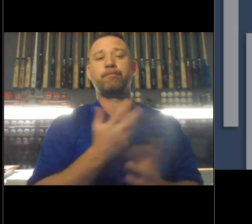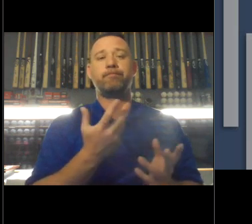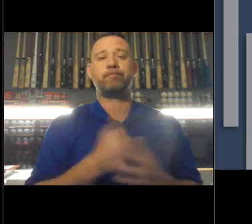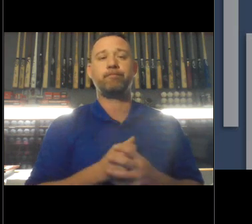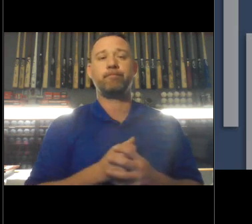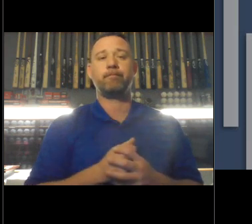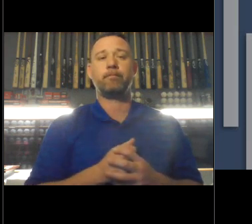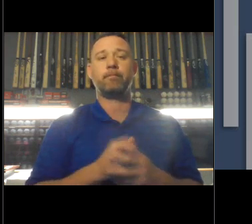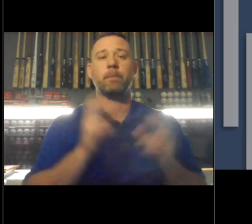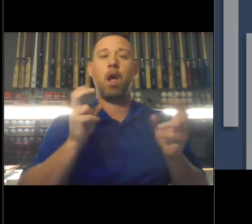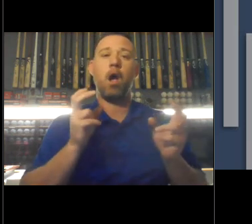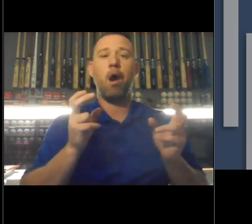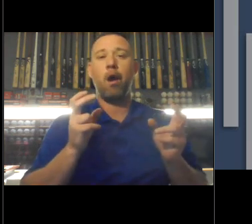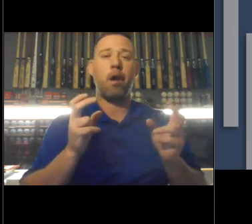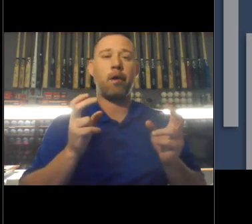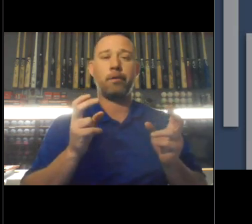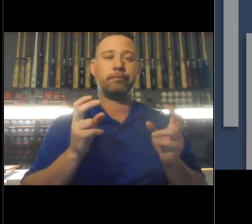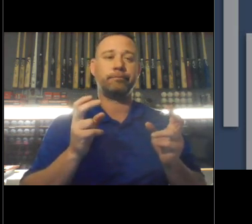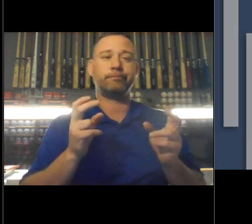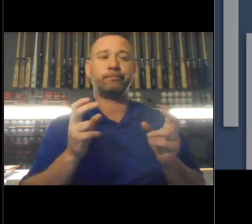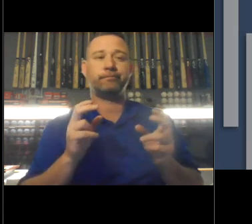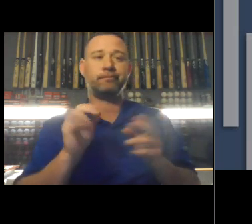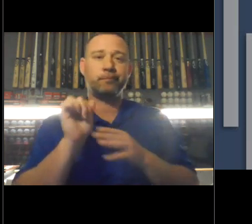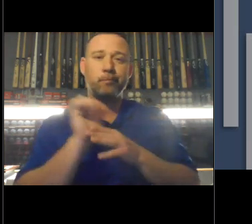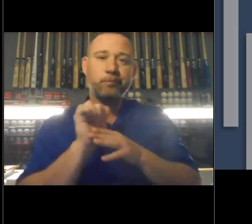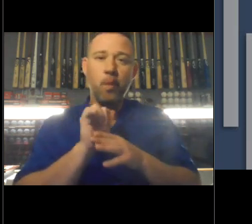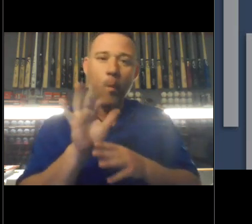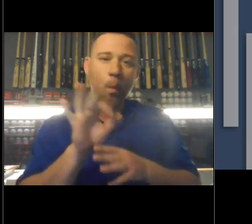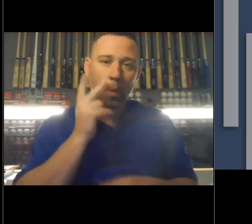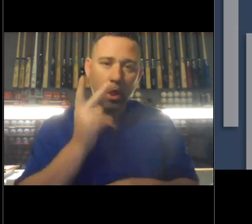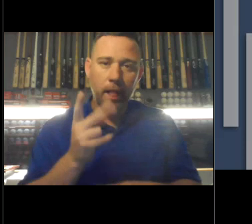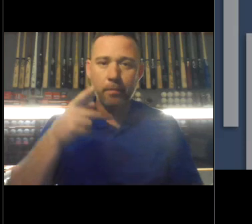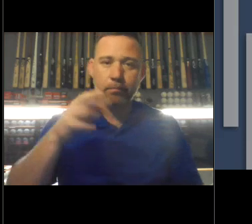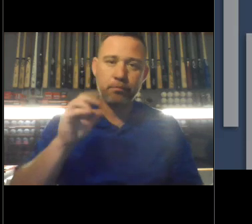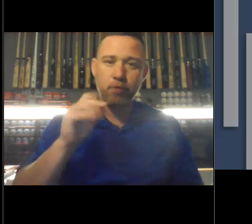kind of the prototype, I guess, of what the dashboard would look like.